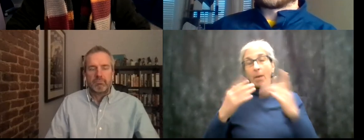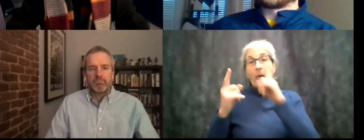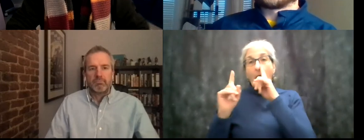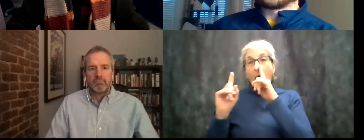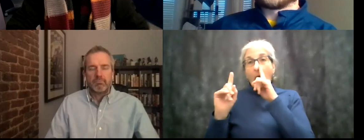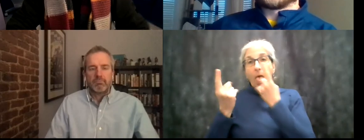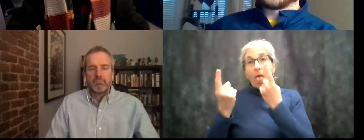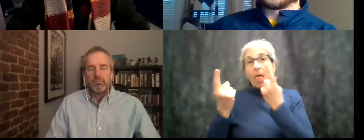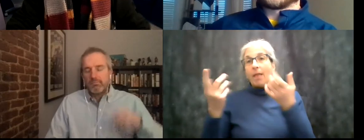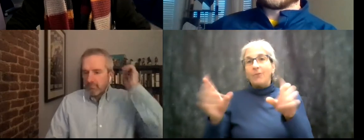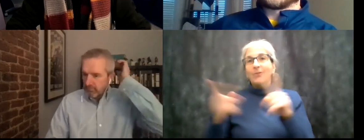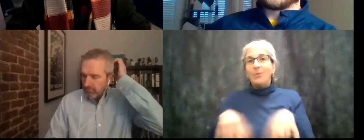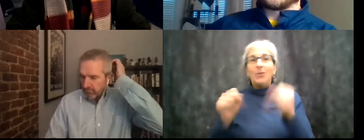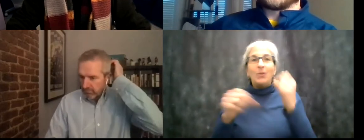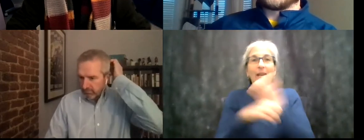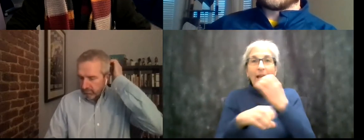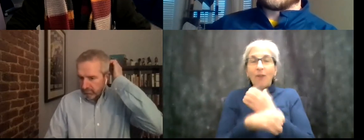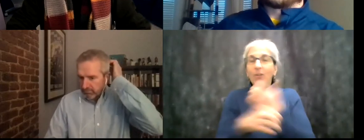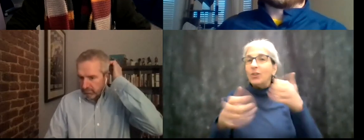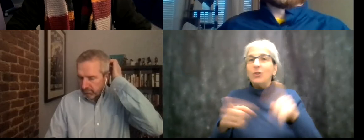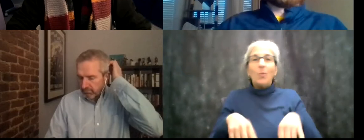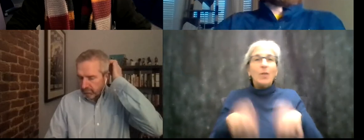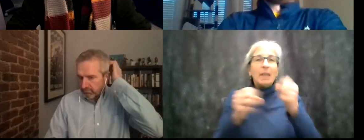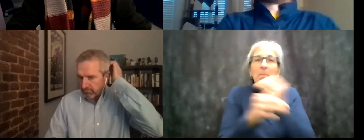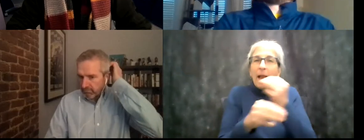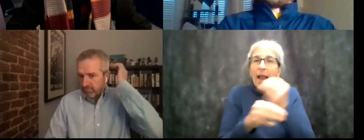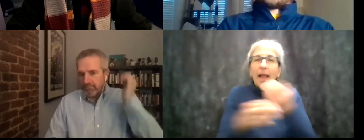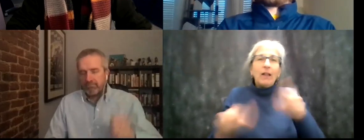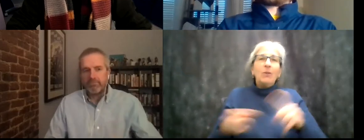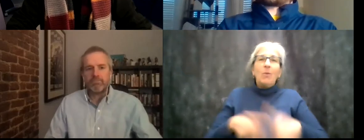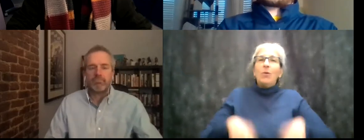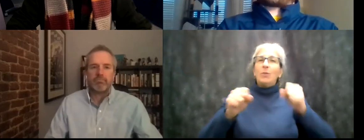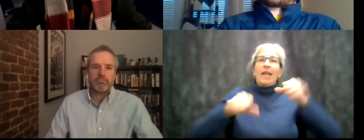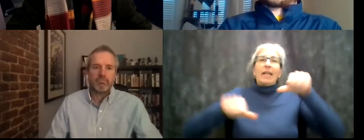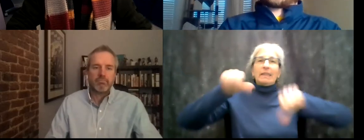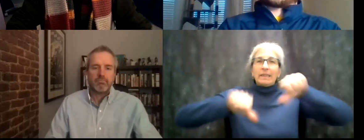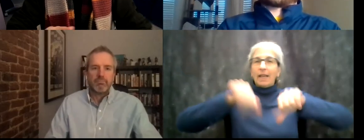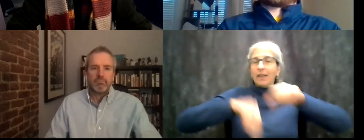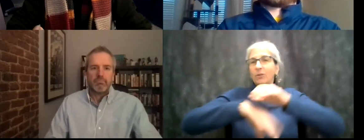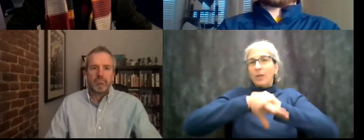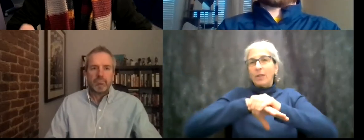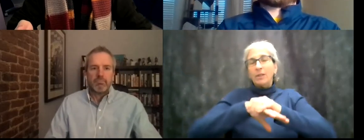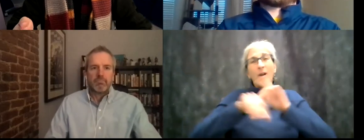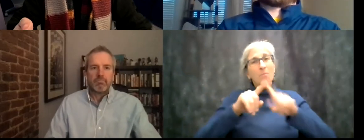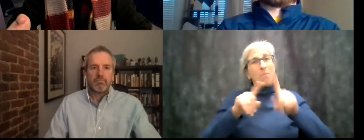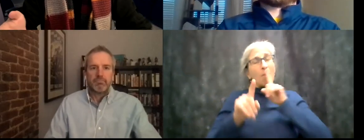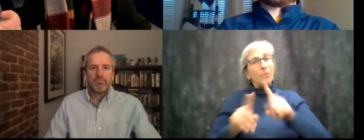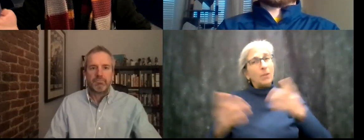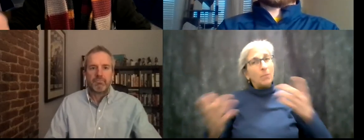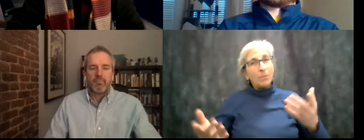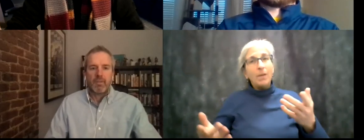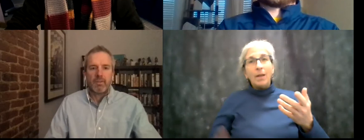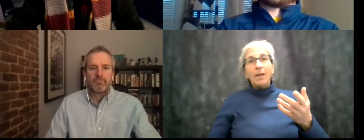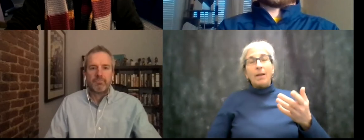take calculus or, you know, math or science or English. But what's really good from